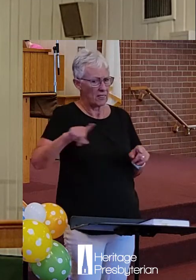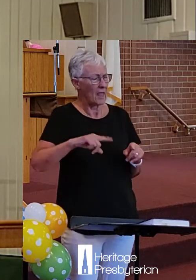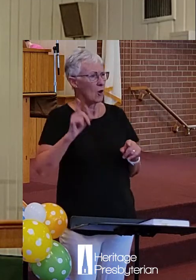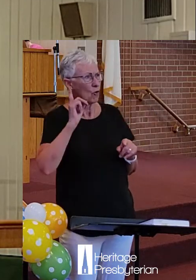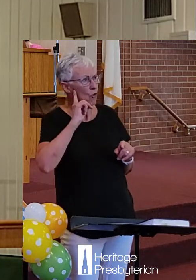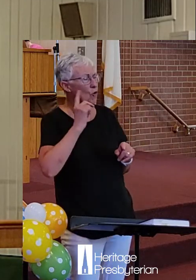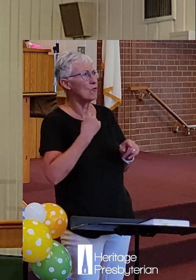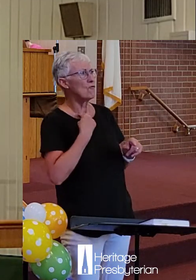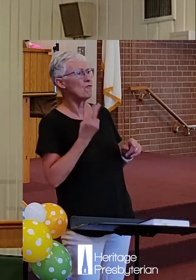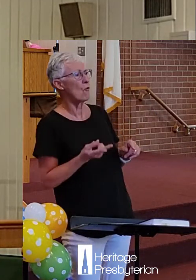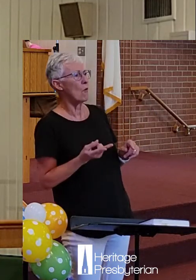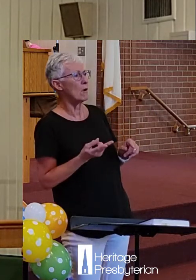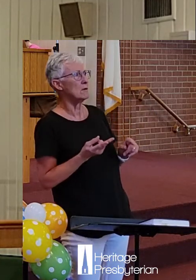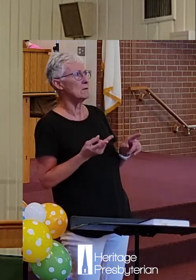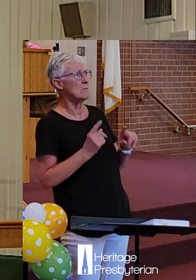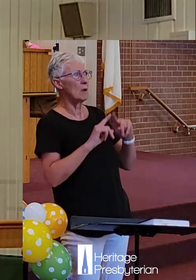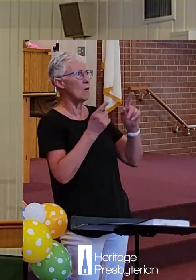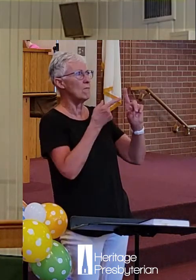from beyond our